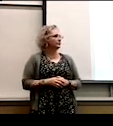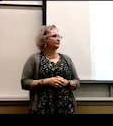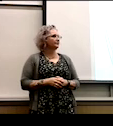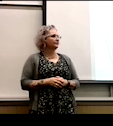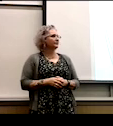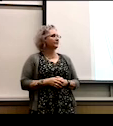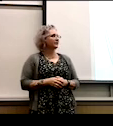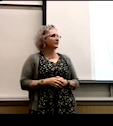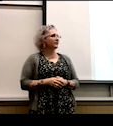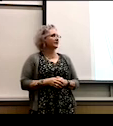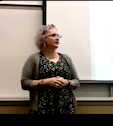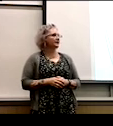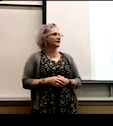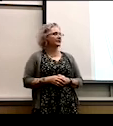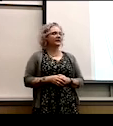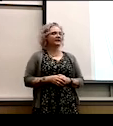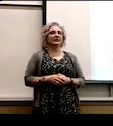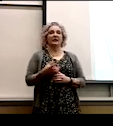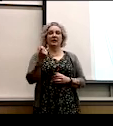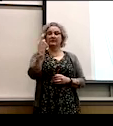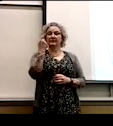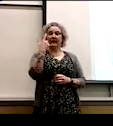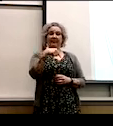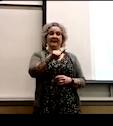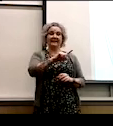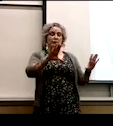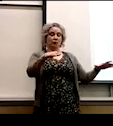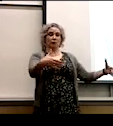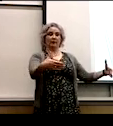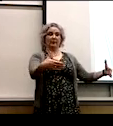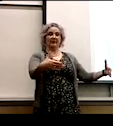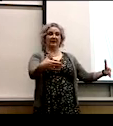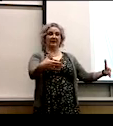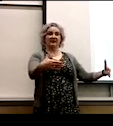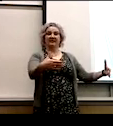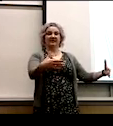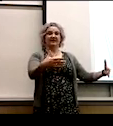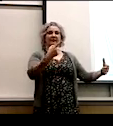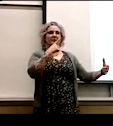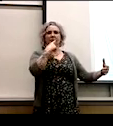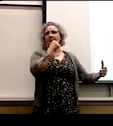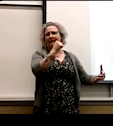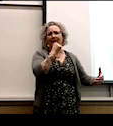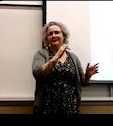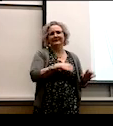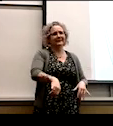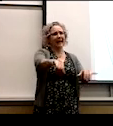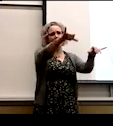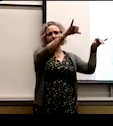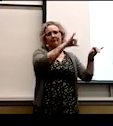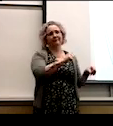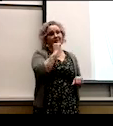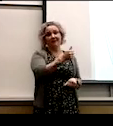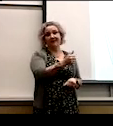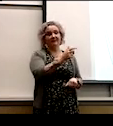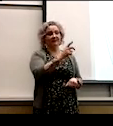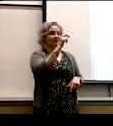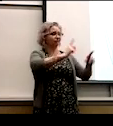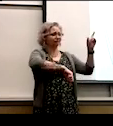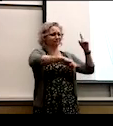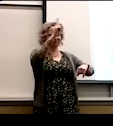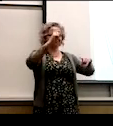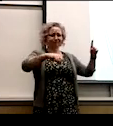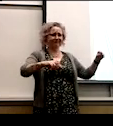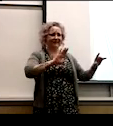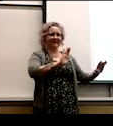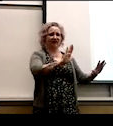all the rest of us. They're very heterogeneous in their likes, their dislikes, and their